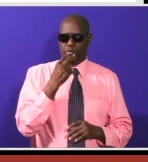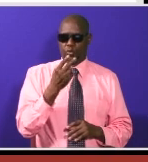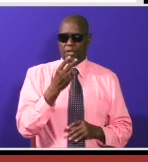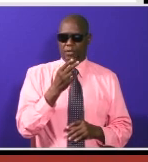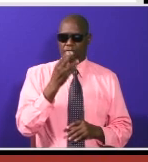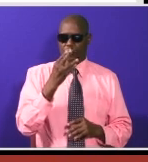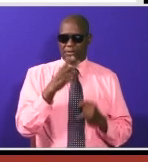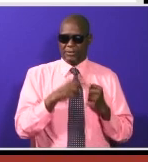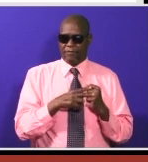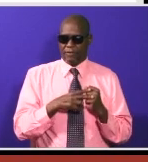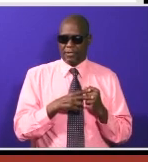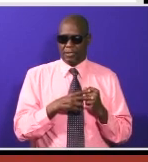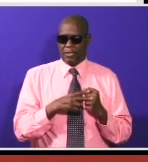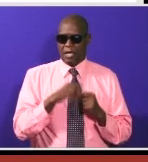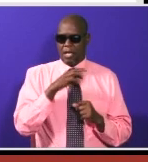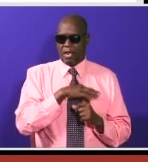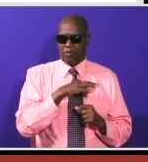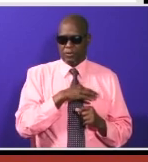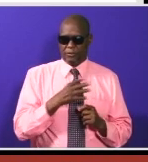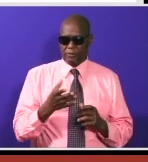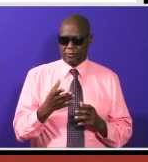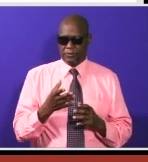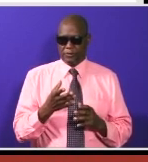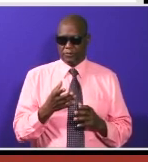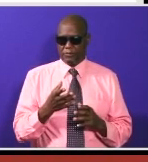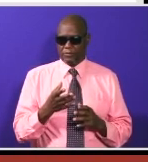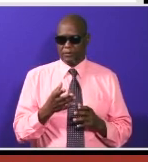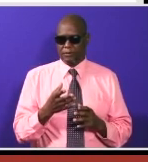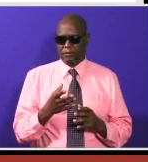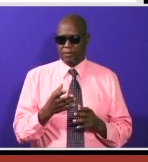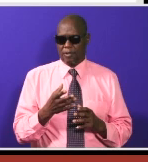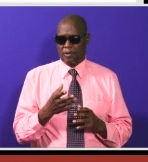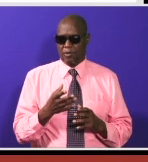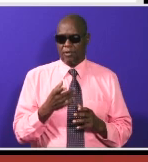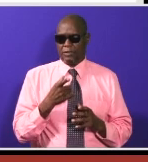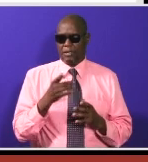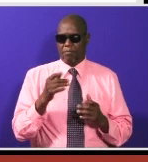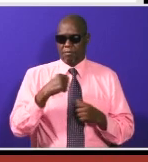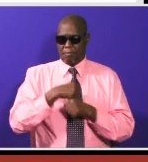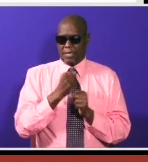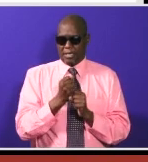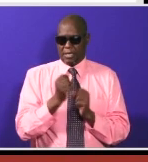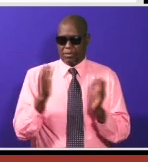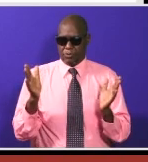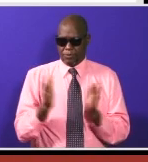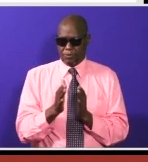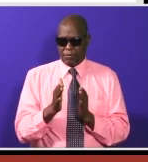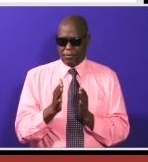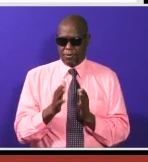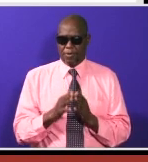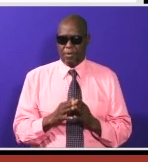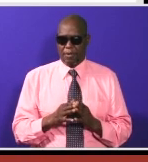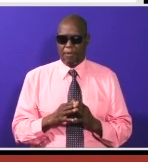mean, what steps is the commission taking to ensure that the allowances are actually streamlined? I think what we